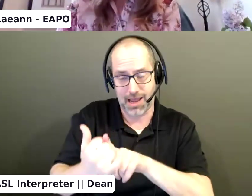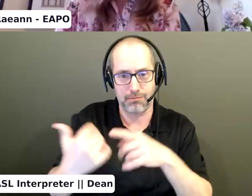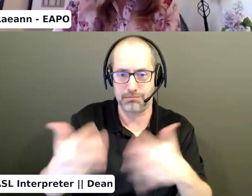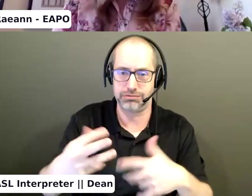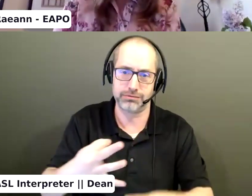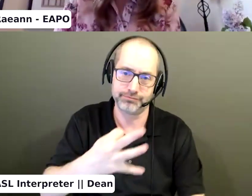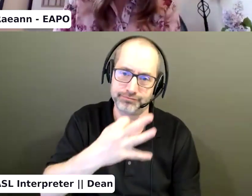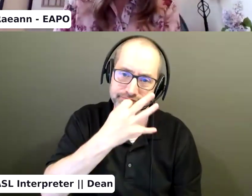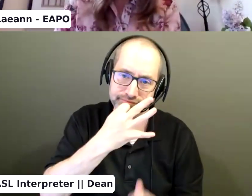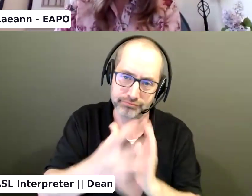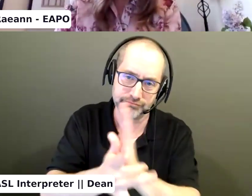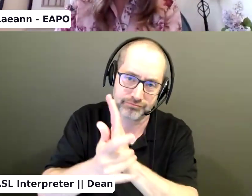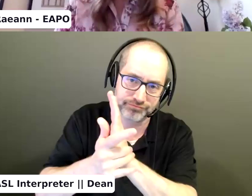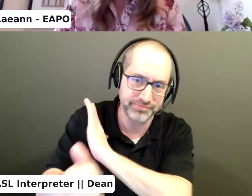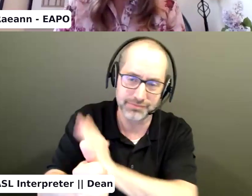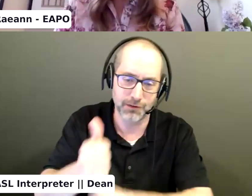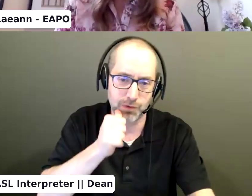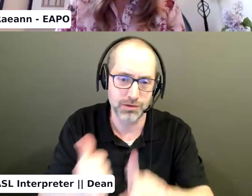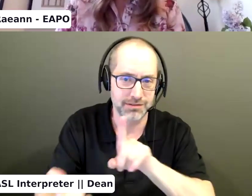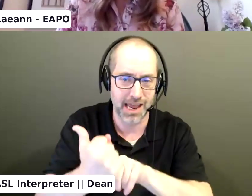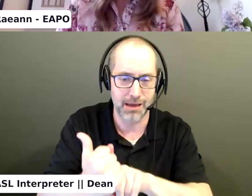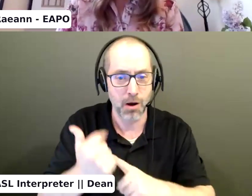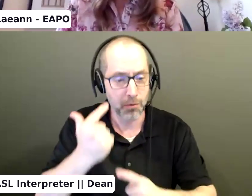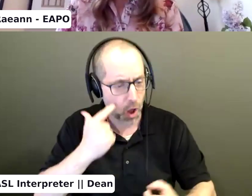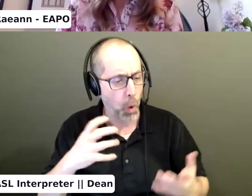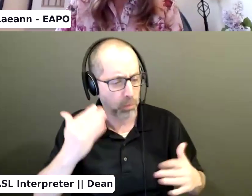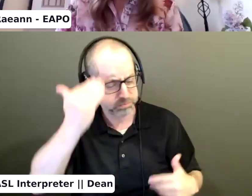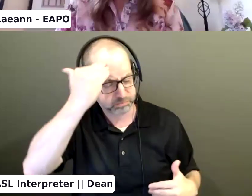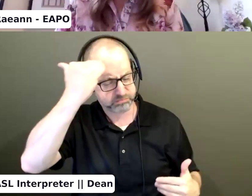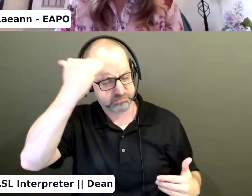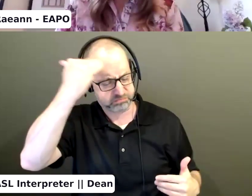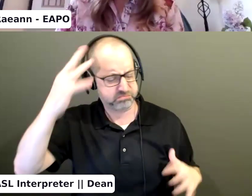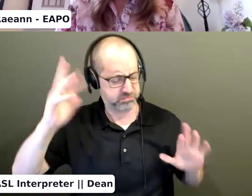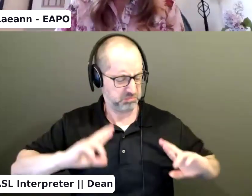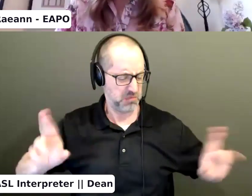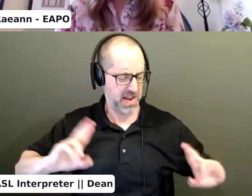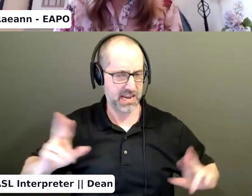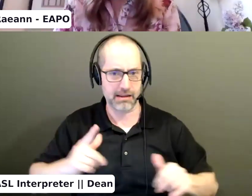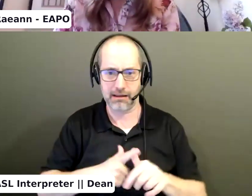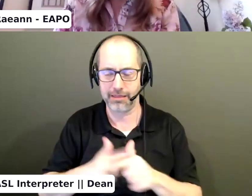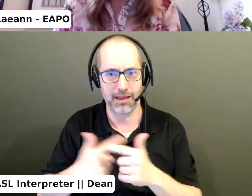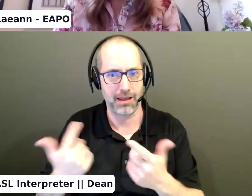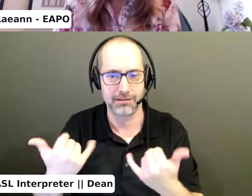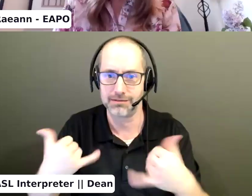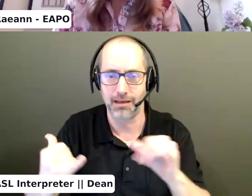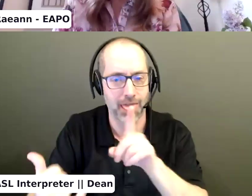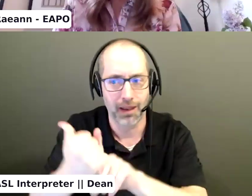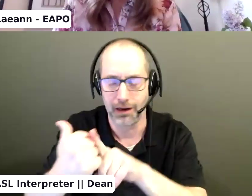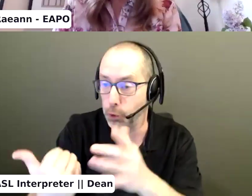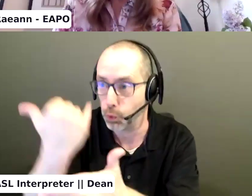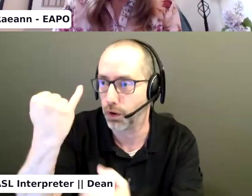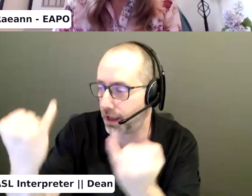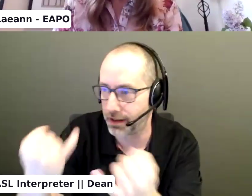Every time that we think that we've addressed it, they've come up with something new. So we do have a few questions though before